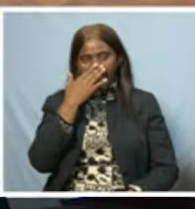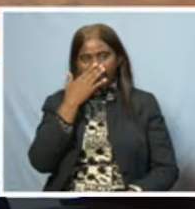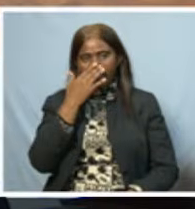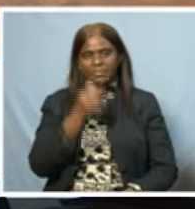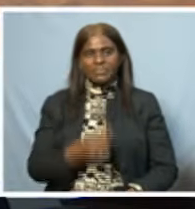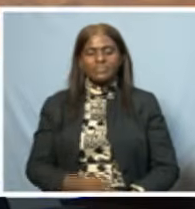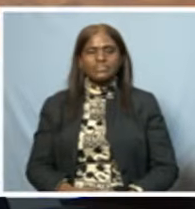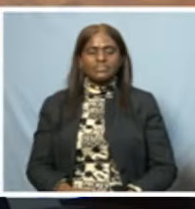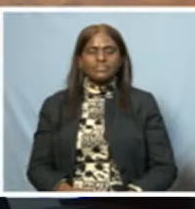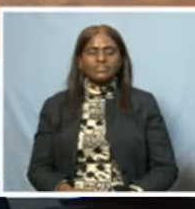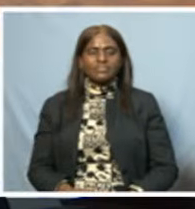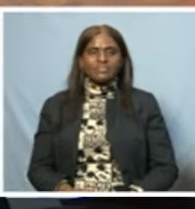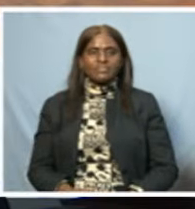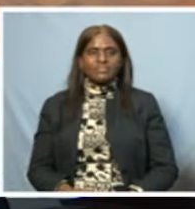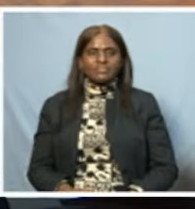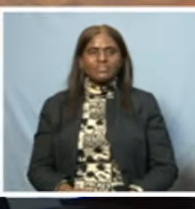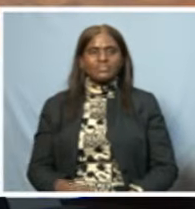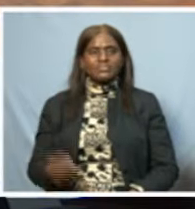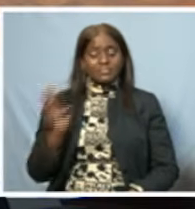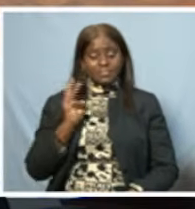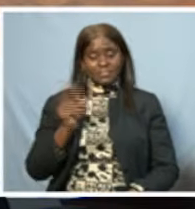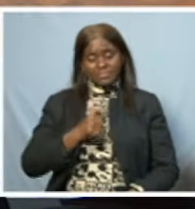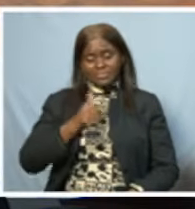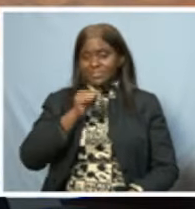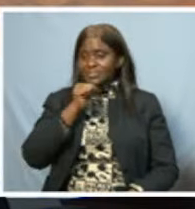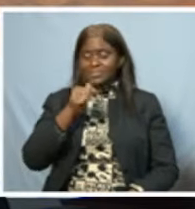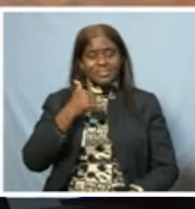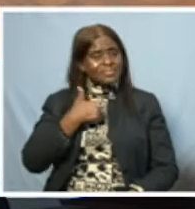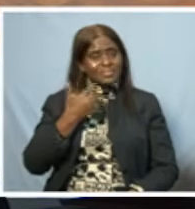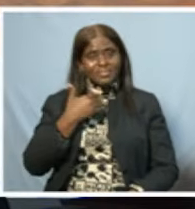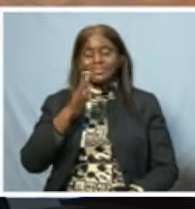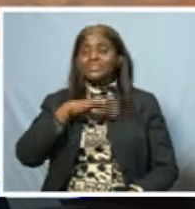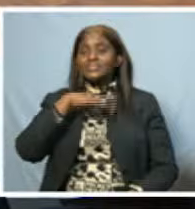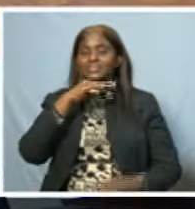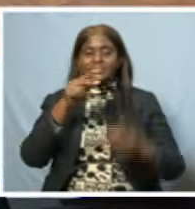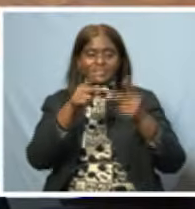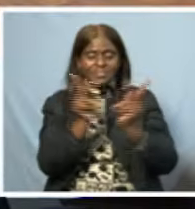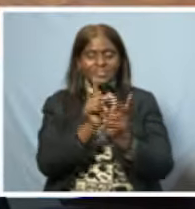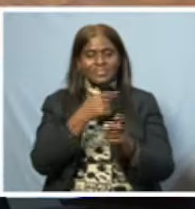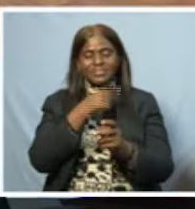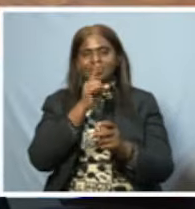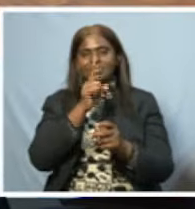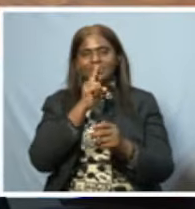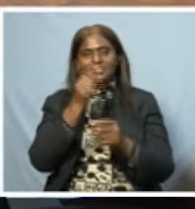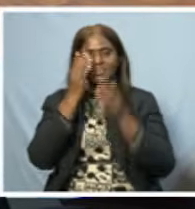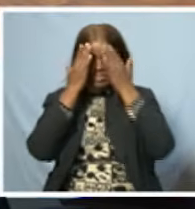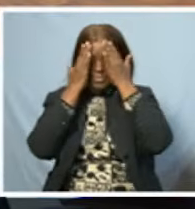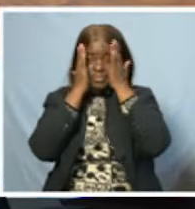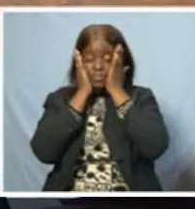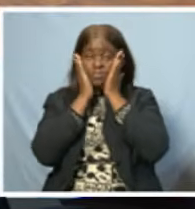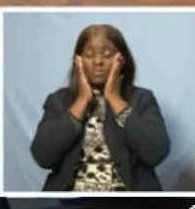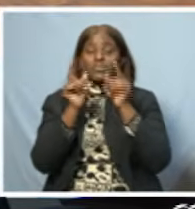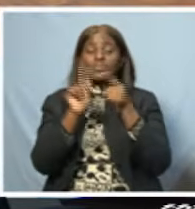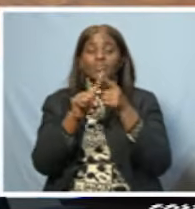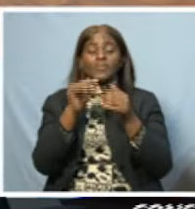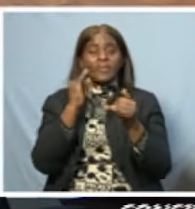budgeting. We didn't have enough space, I'm sure, to absorb